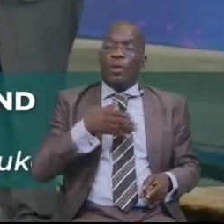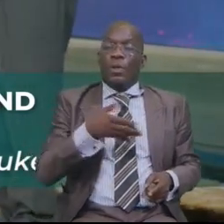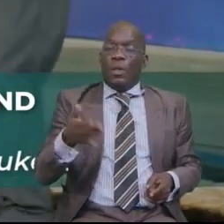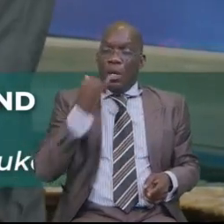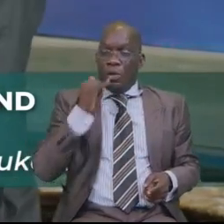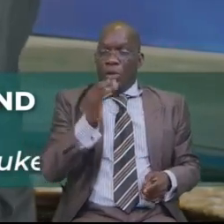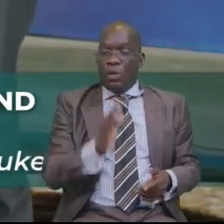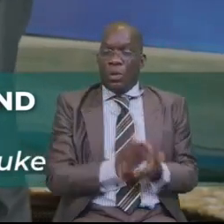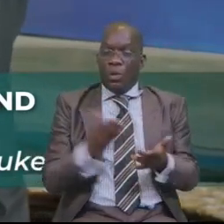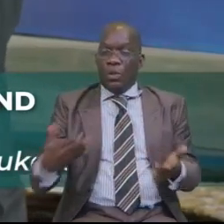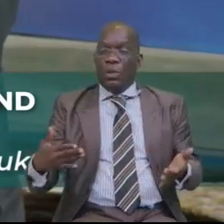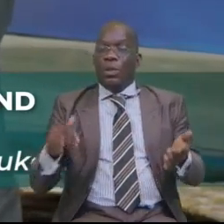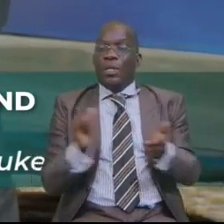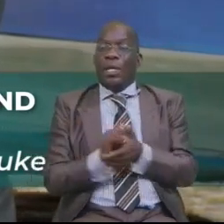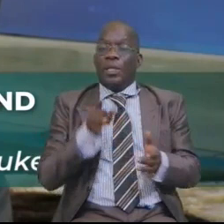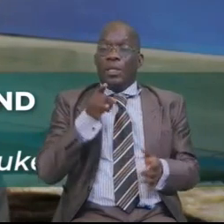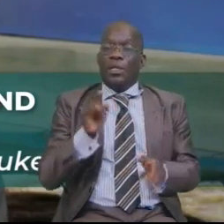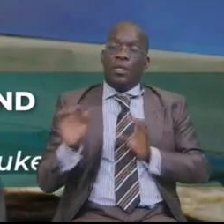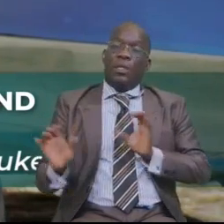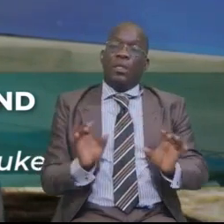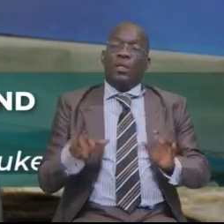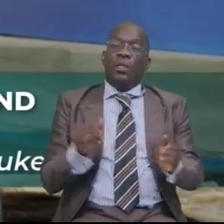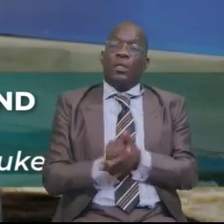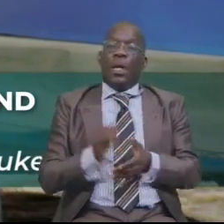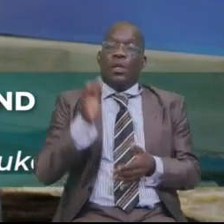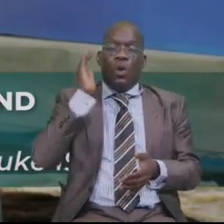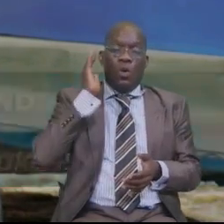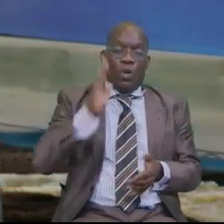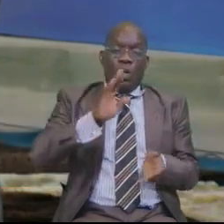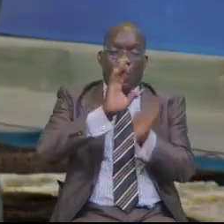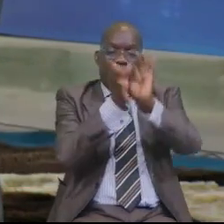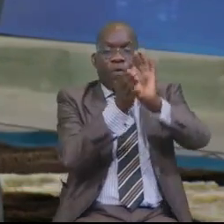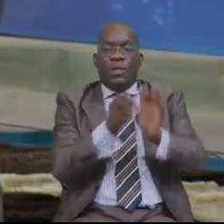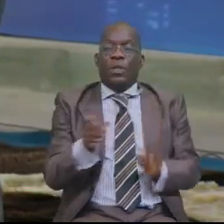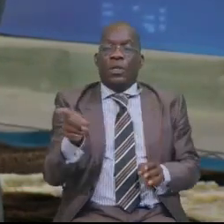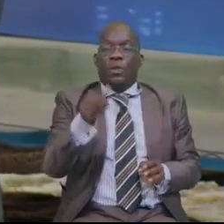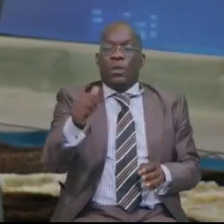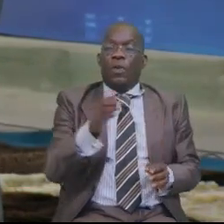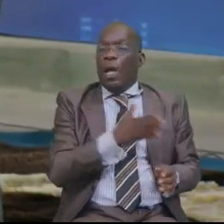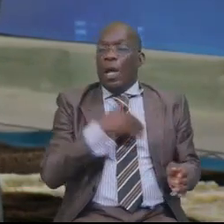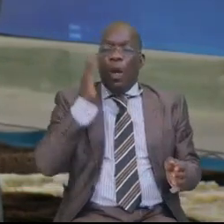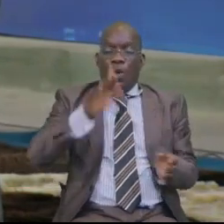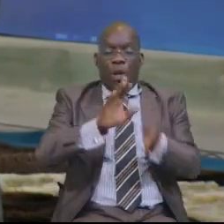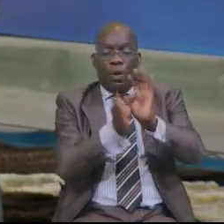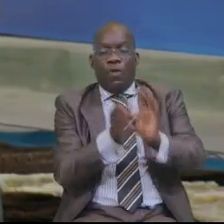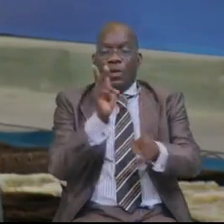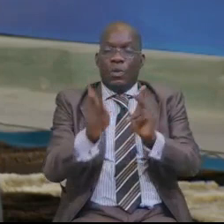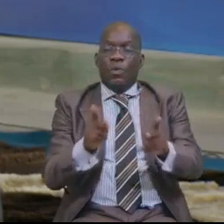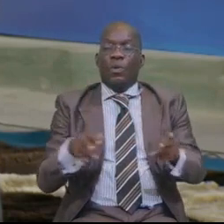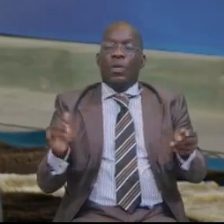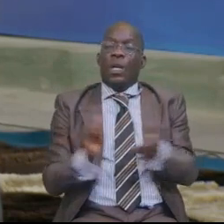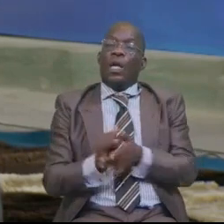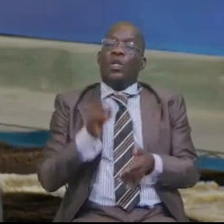life that he did that will convince himself and convince people that you are truly